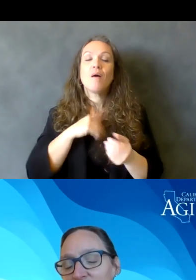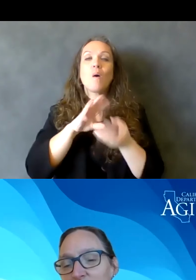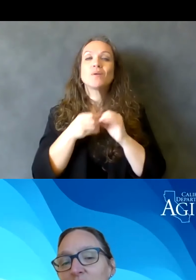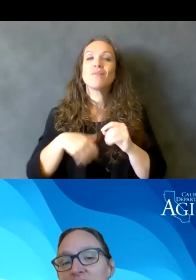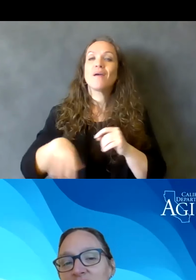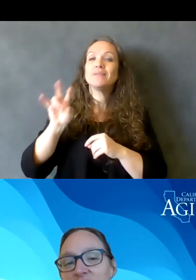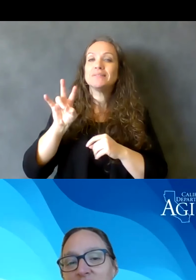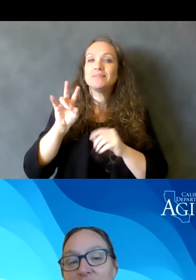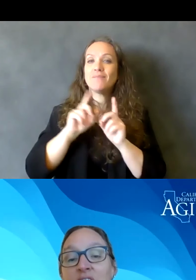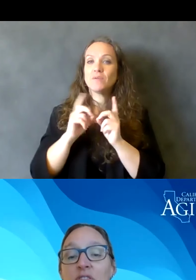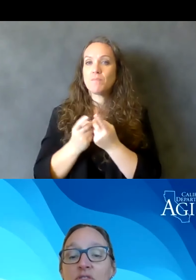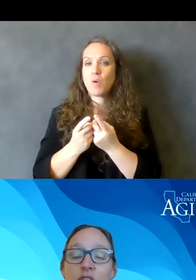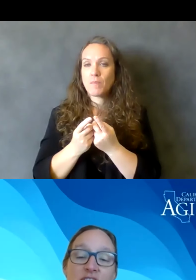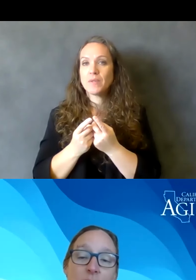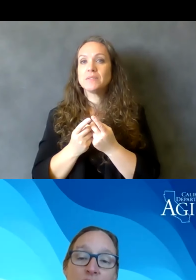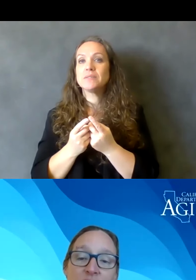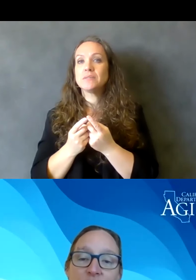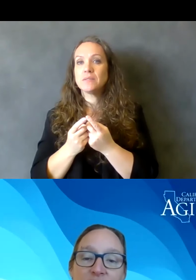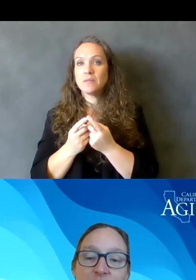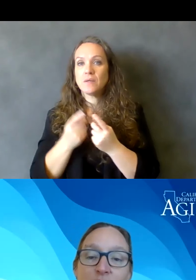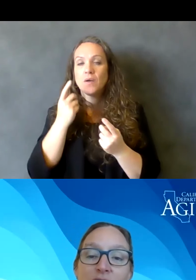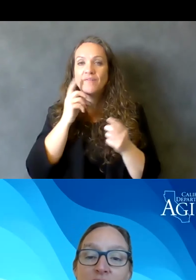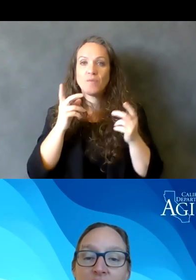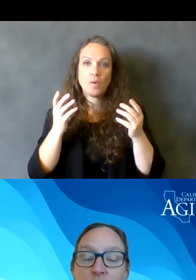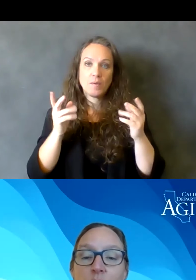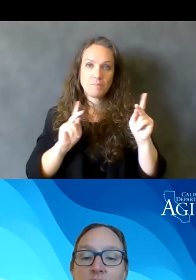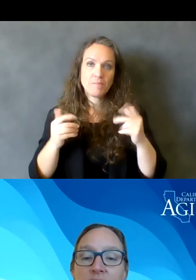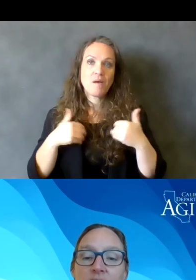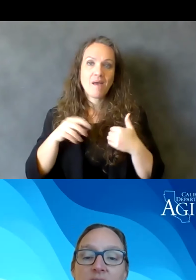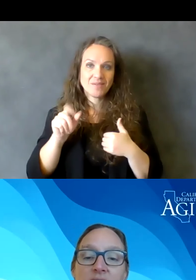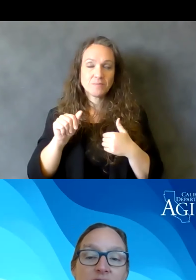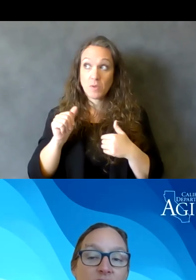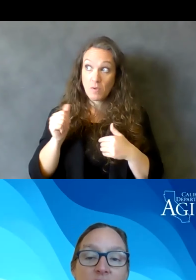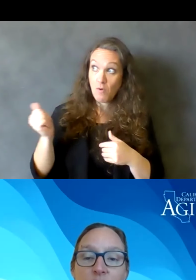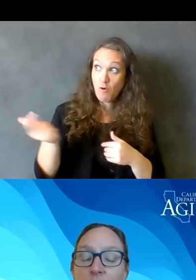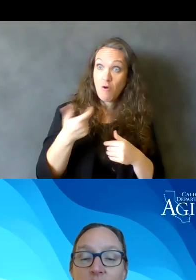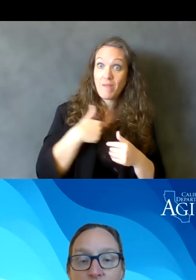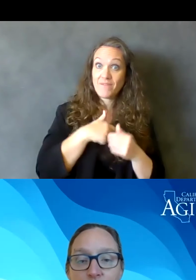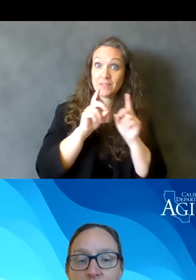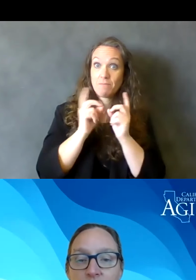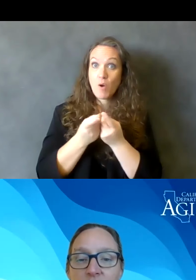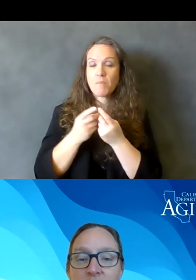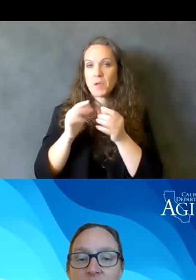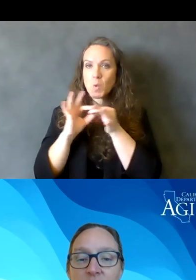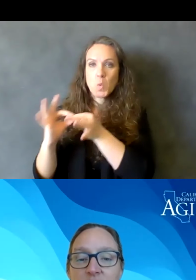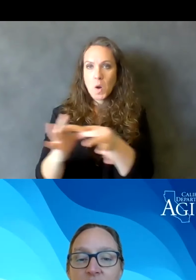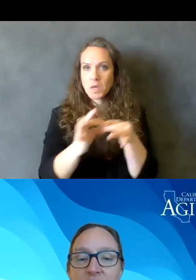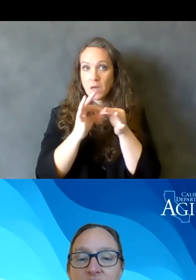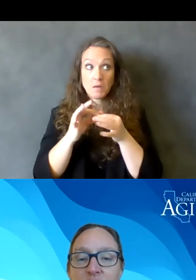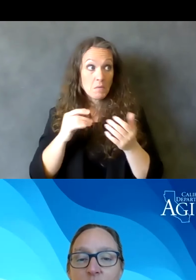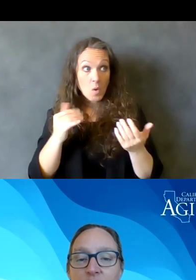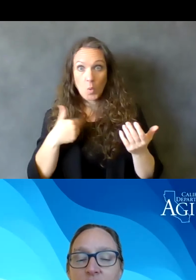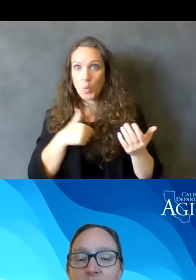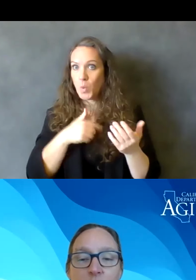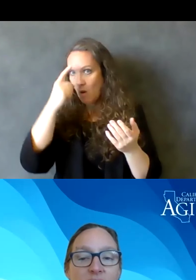that that include services, people with disabilities, and we are all kind of coordinating. And frankly, we welcome input and advice on that